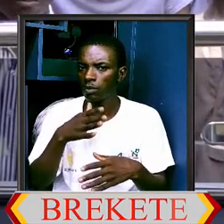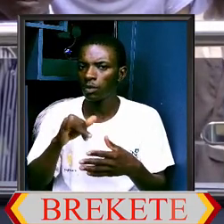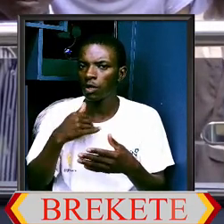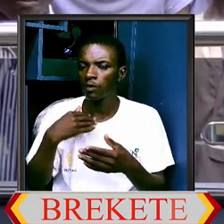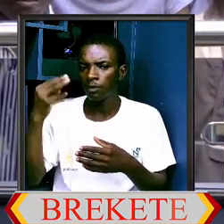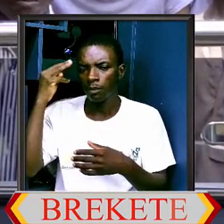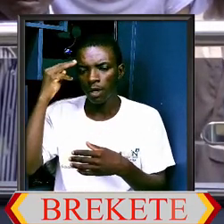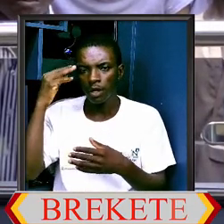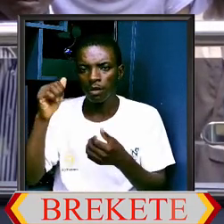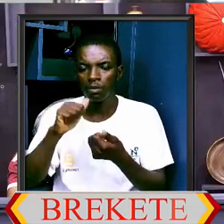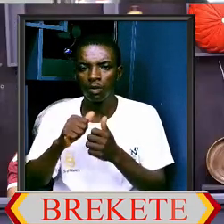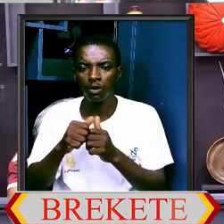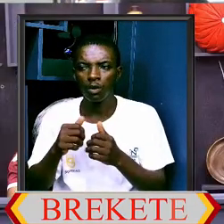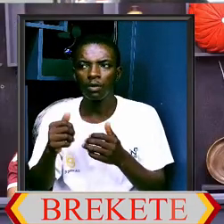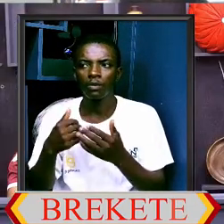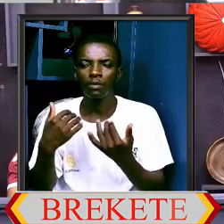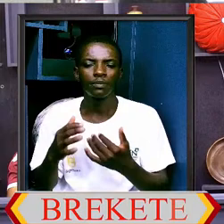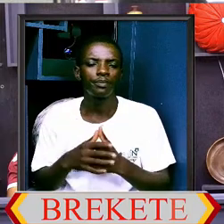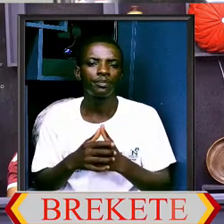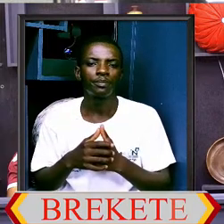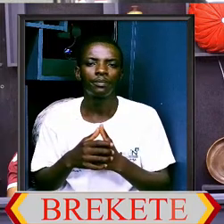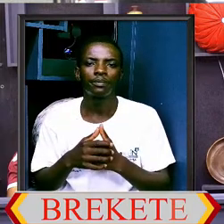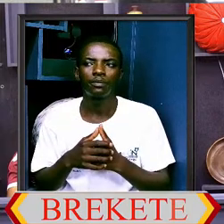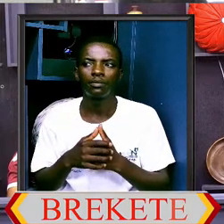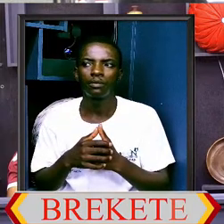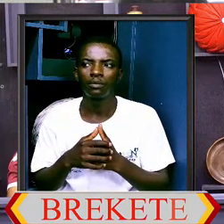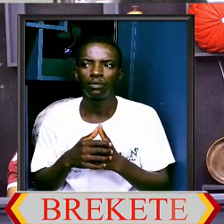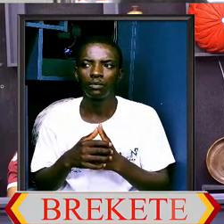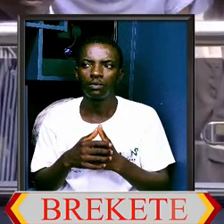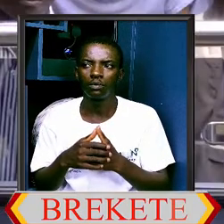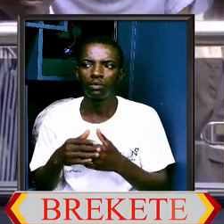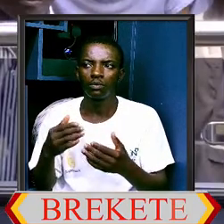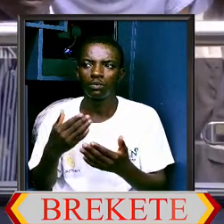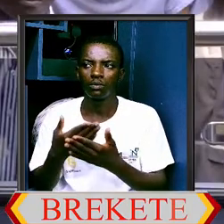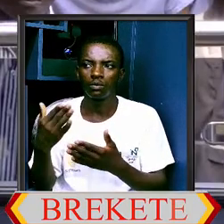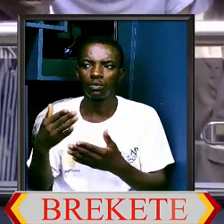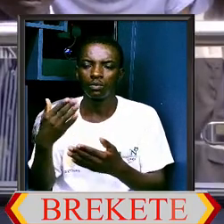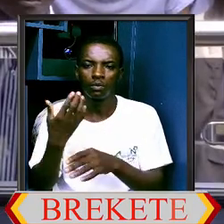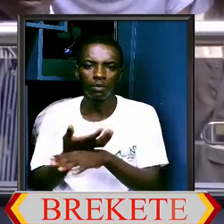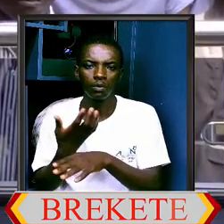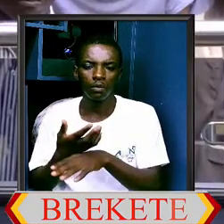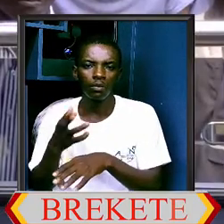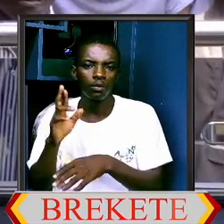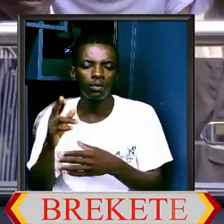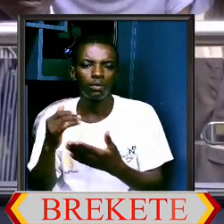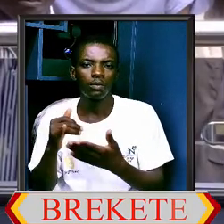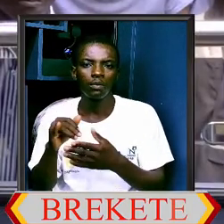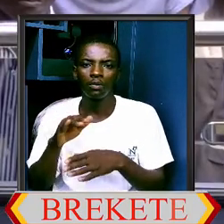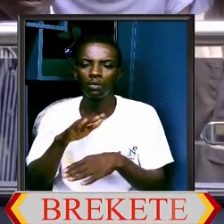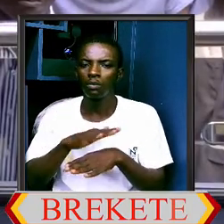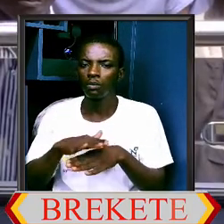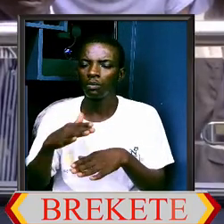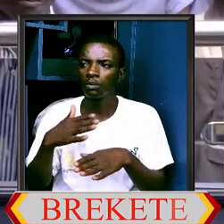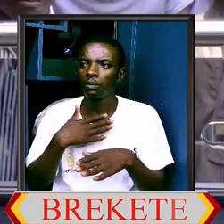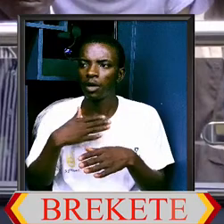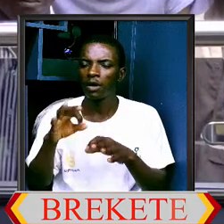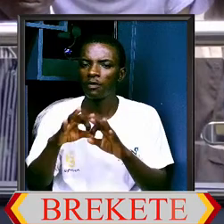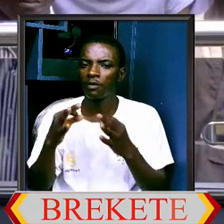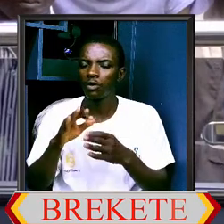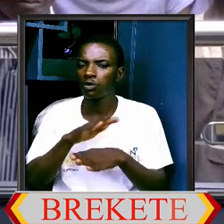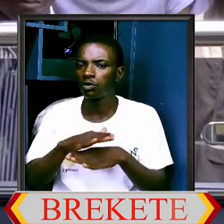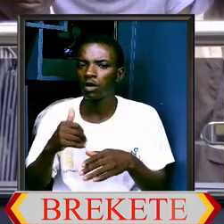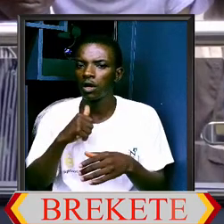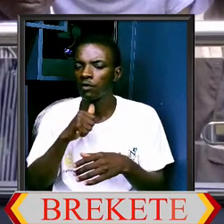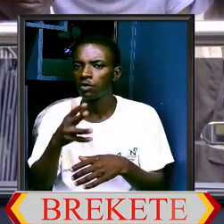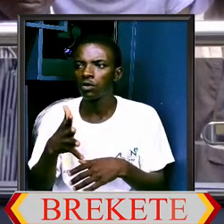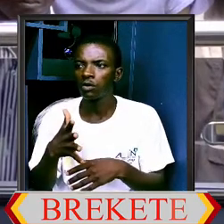having mental problem, nobody to attend me. And I don't have any help. My family don't have anything.